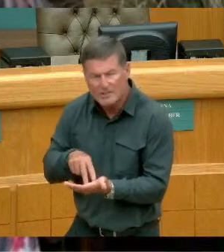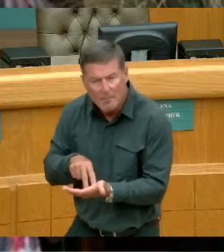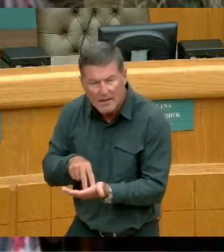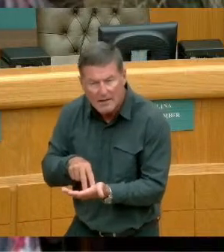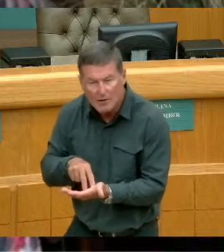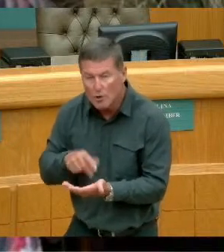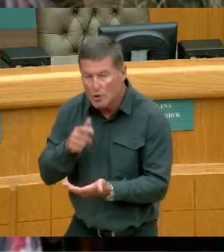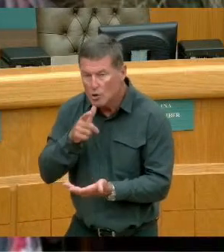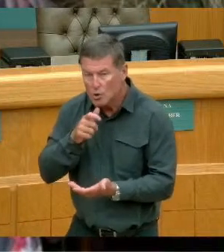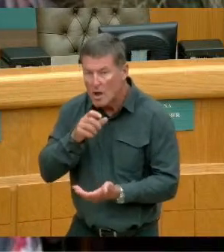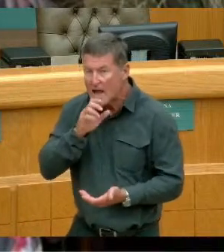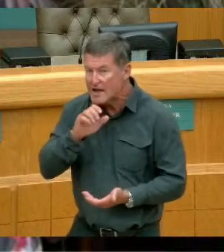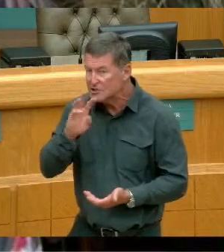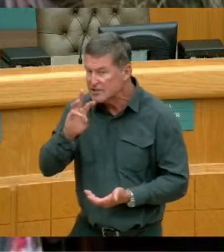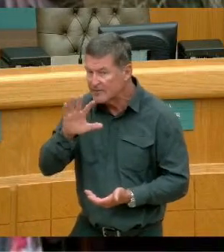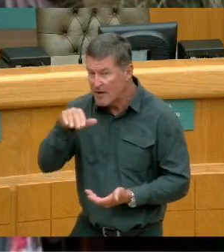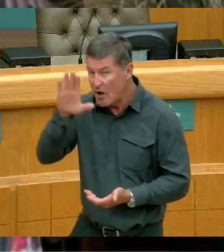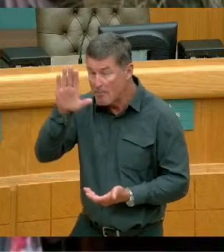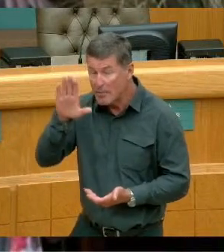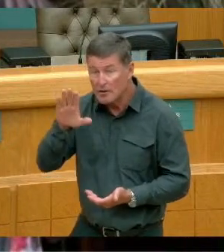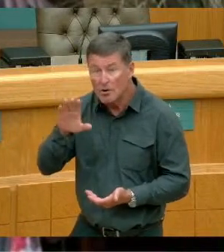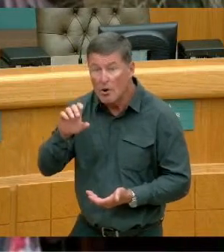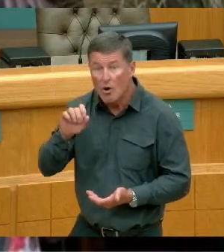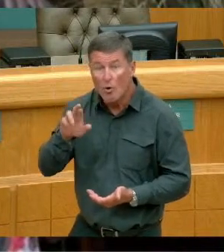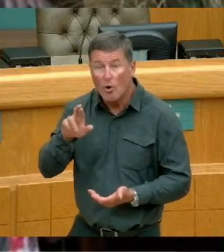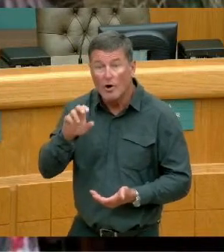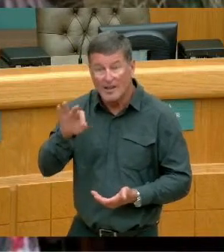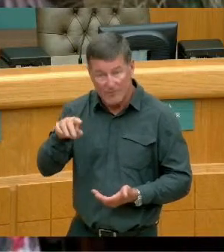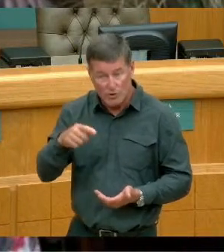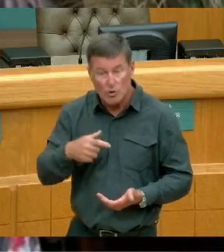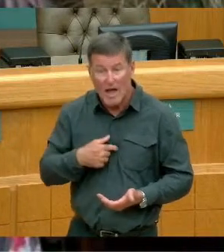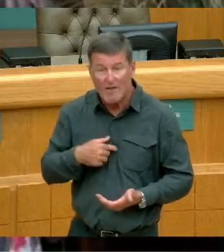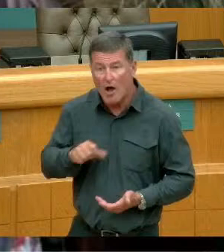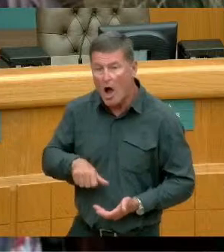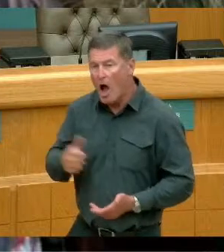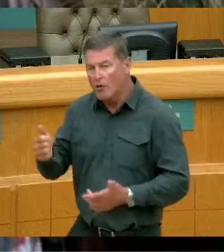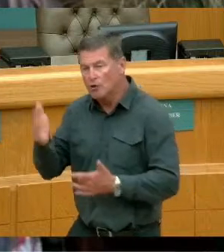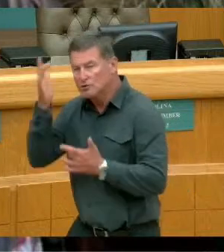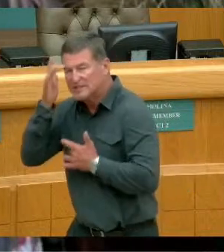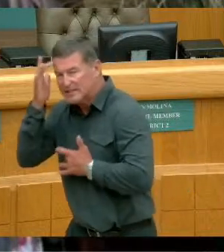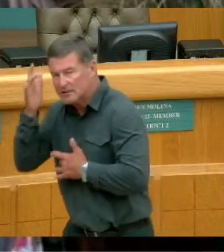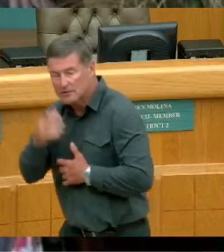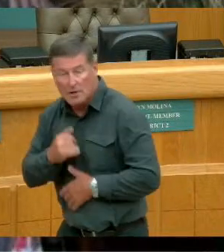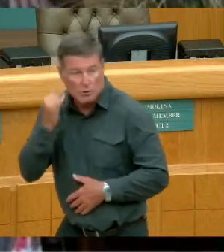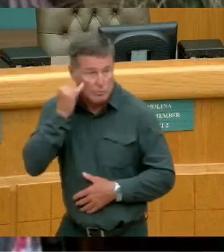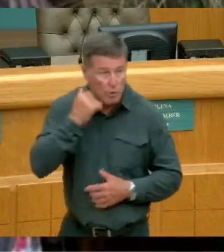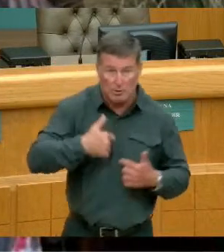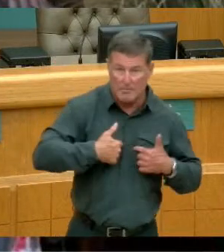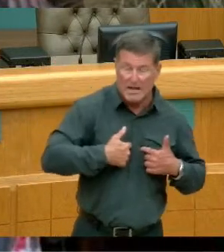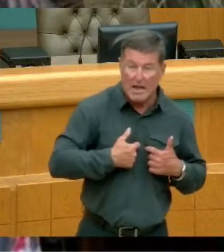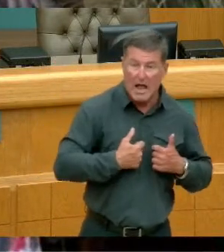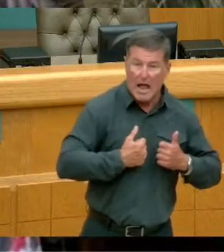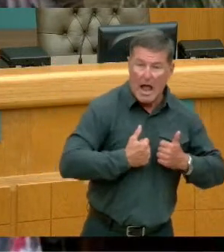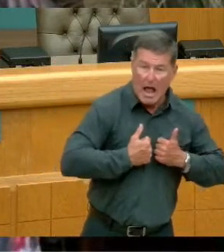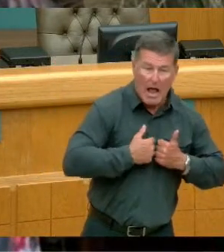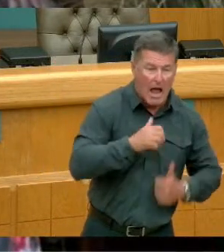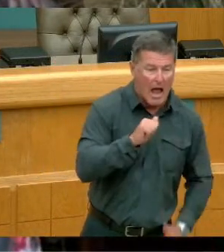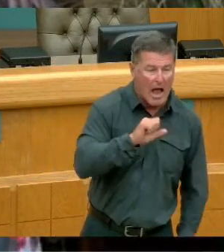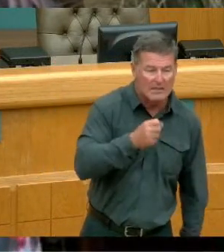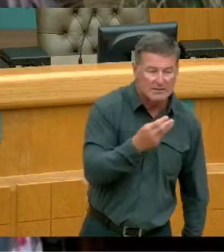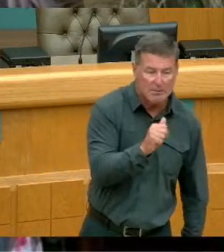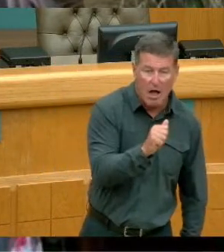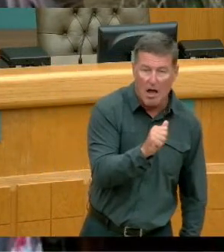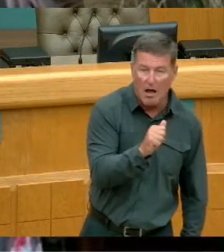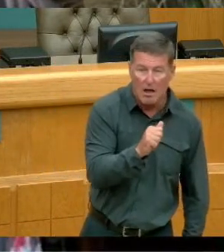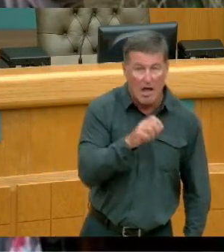of 65, stay home, or if you have comorbidities. So I have asthma, but I'm only 30, stay